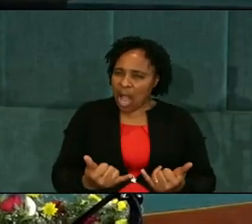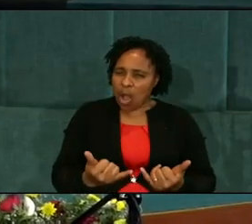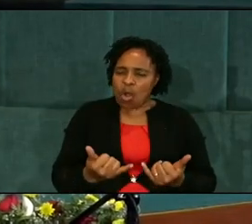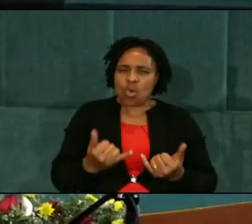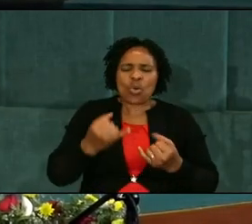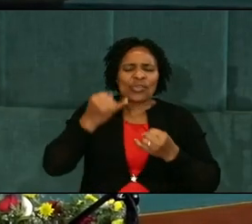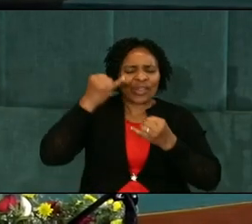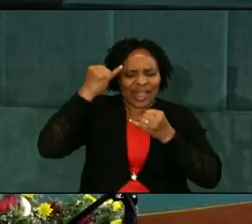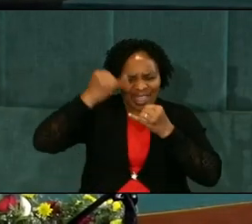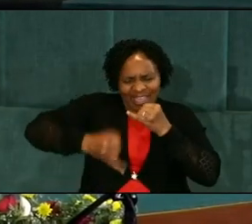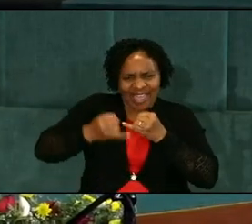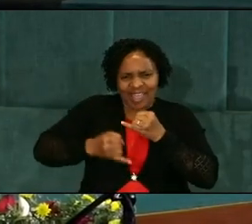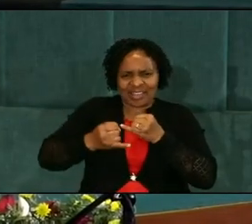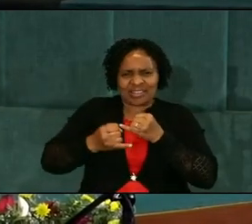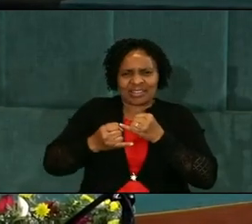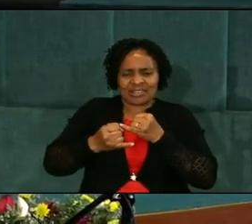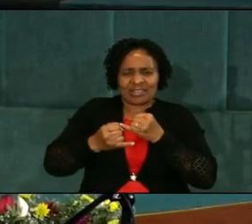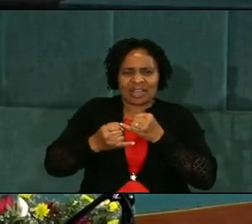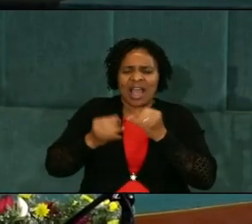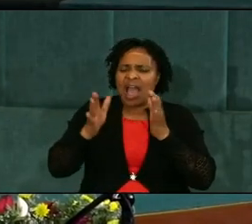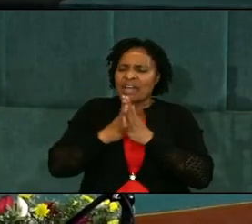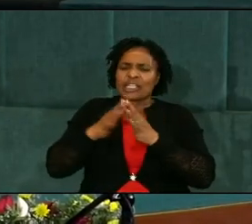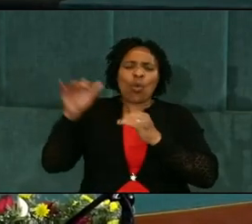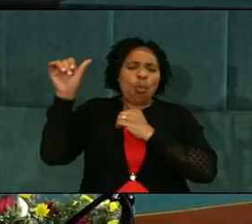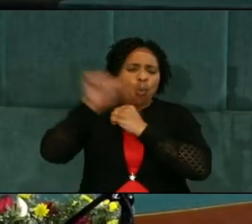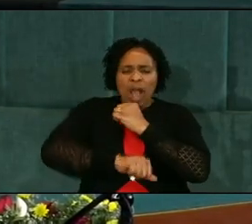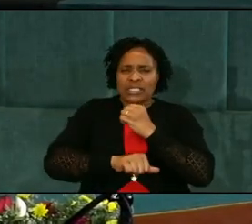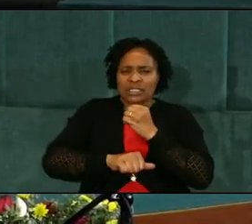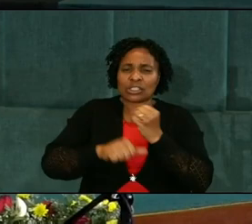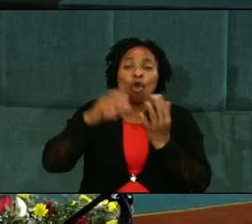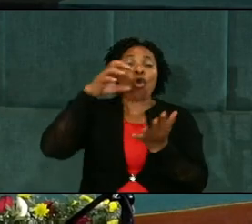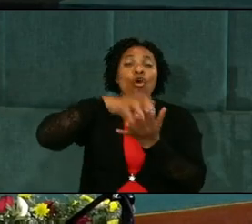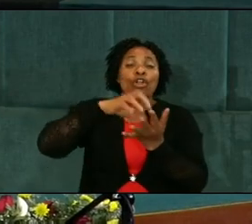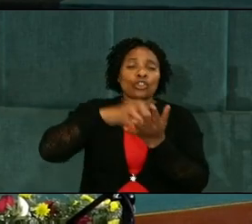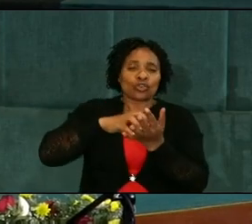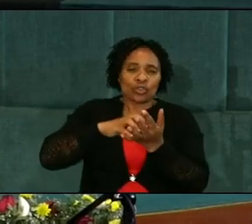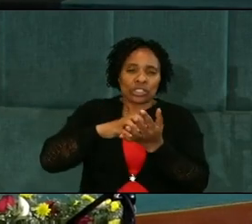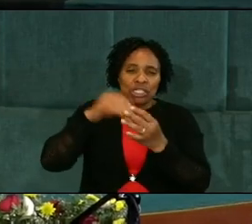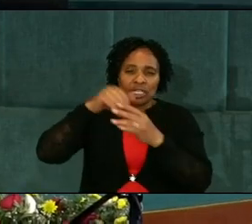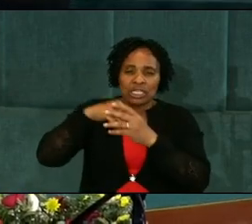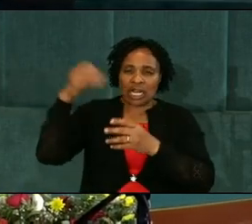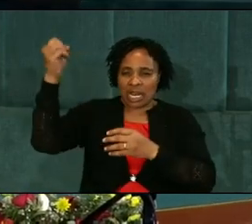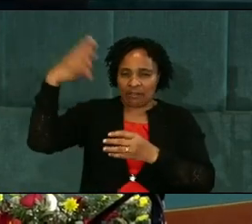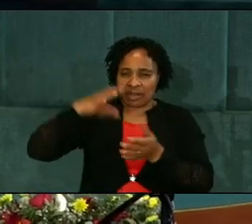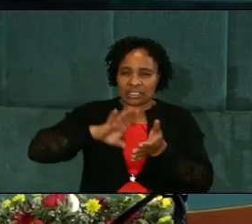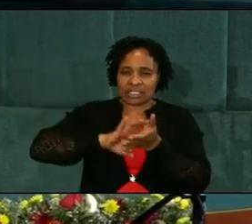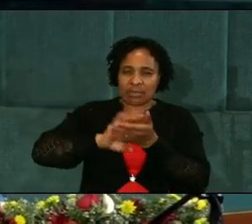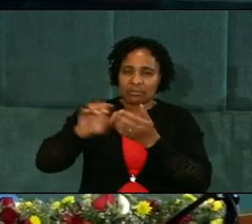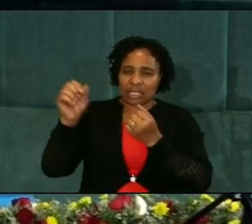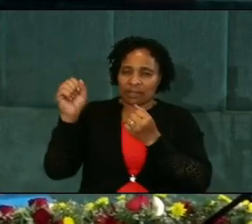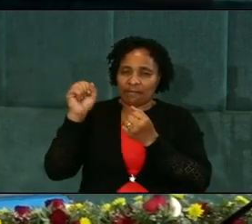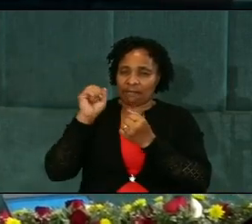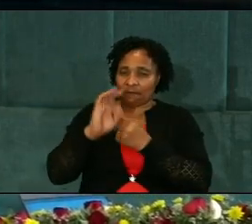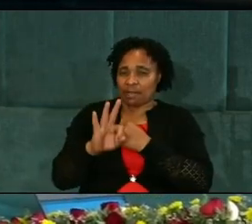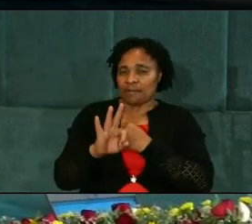worst condition than any of the other churches in Revelation chapter